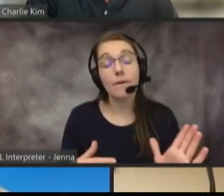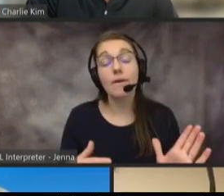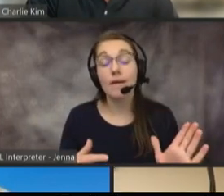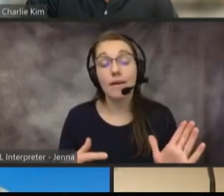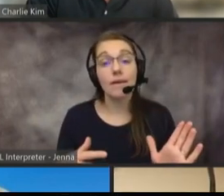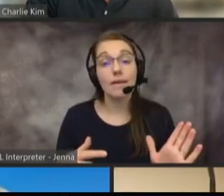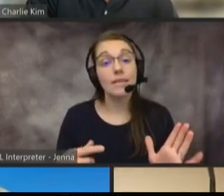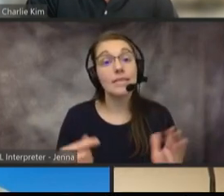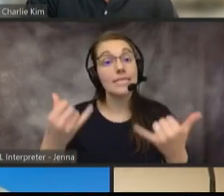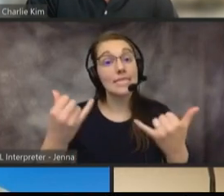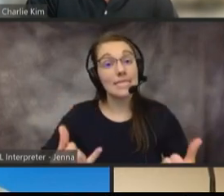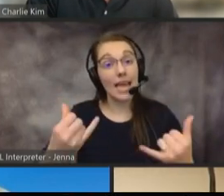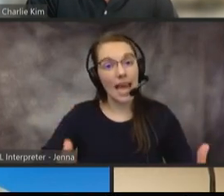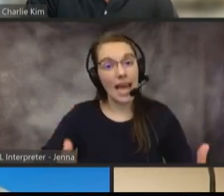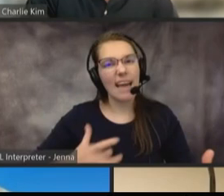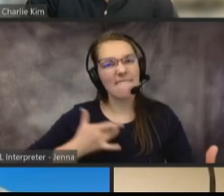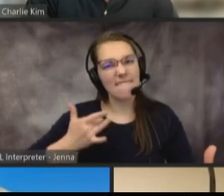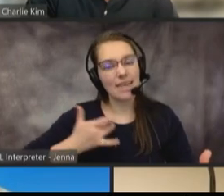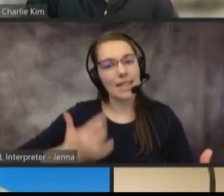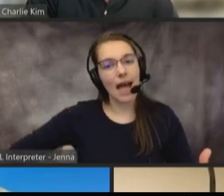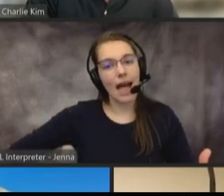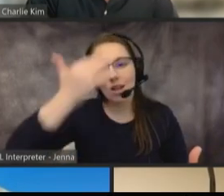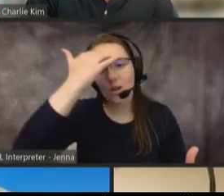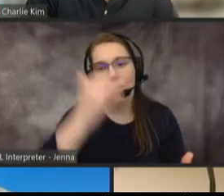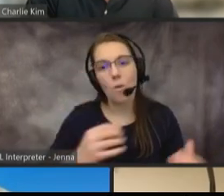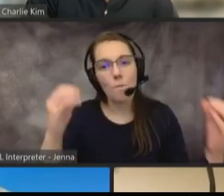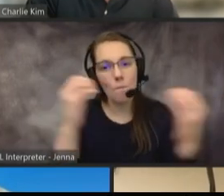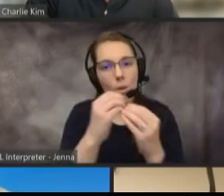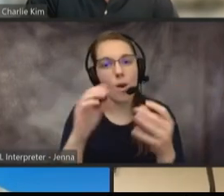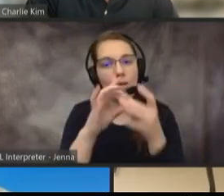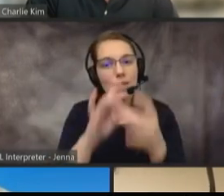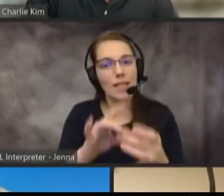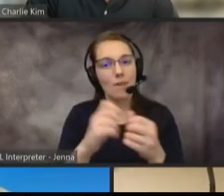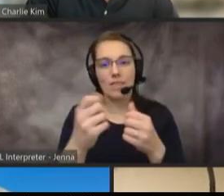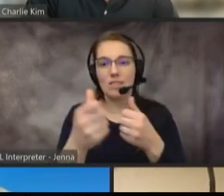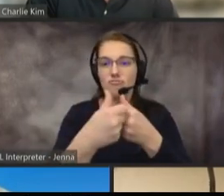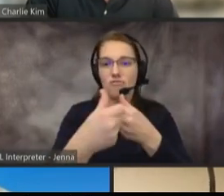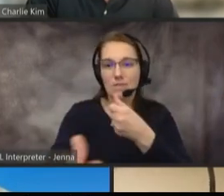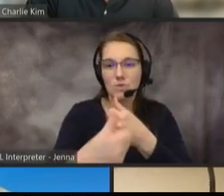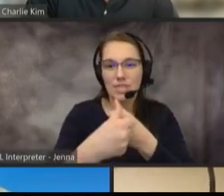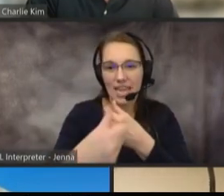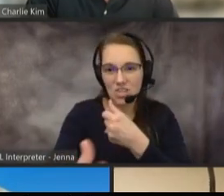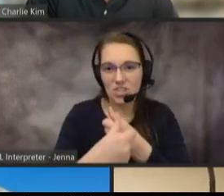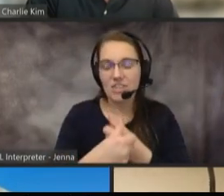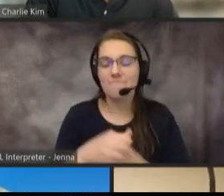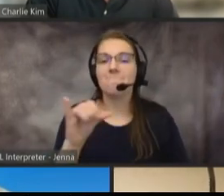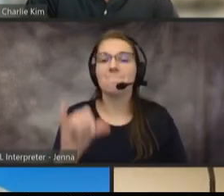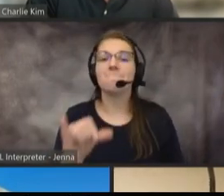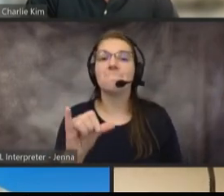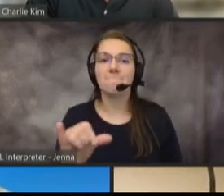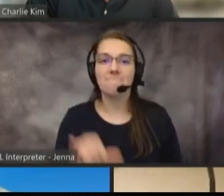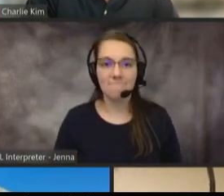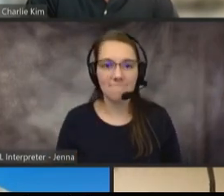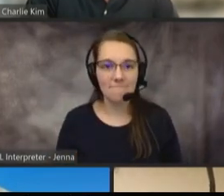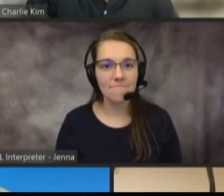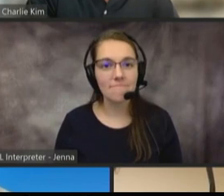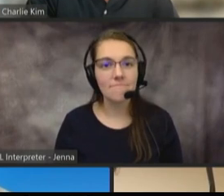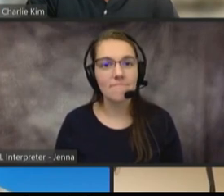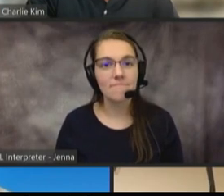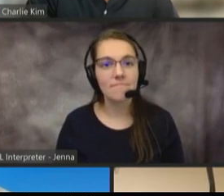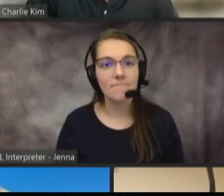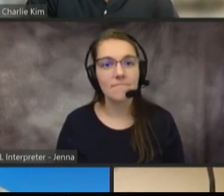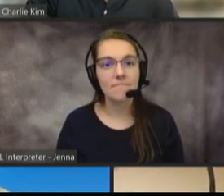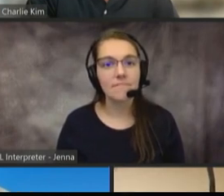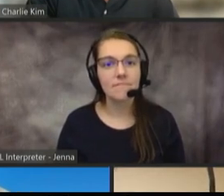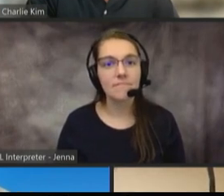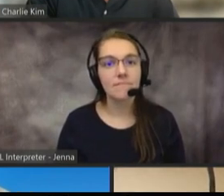the transport system, like my colleague said, but I want to say thank you so much,